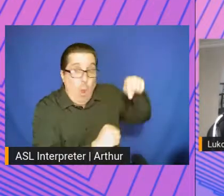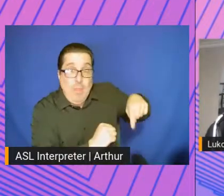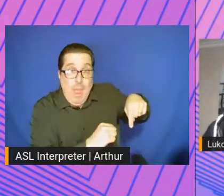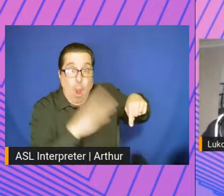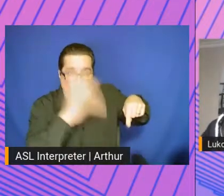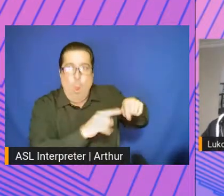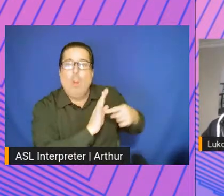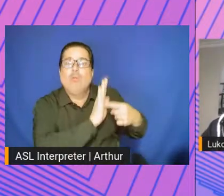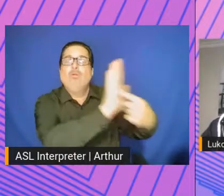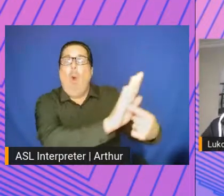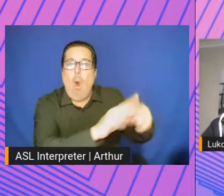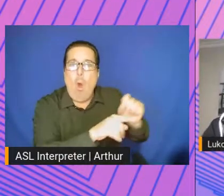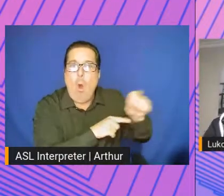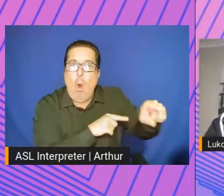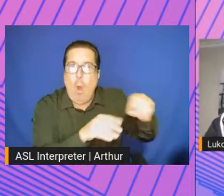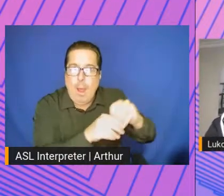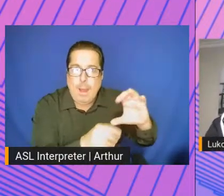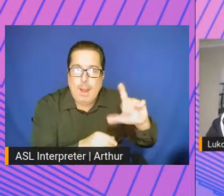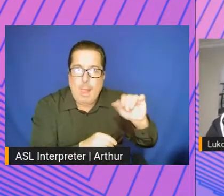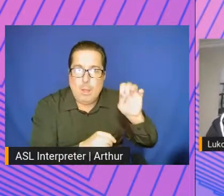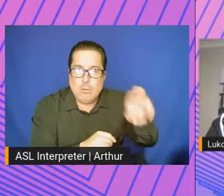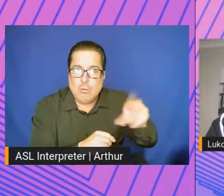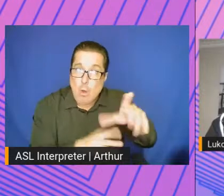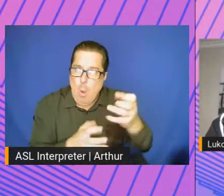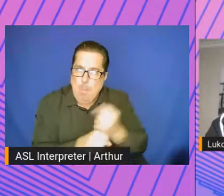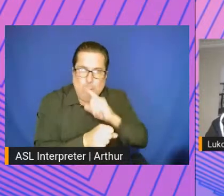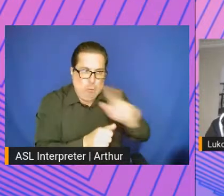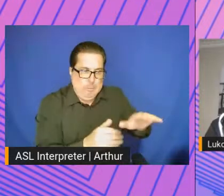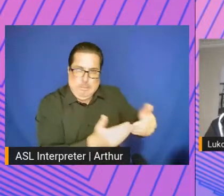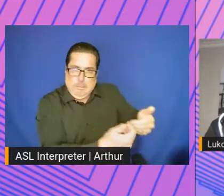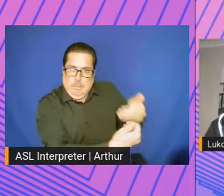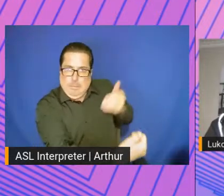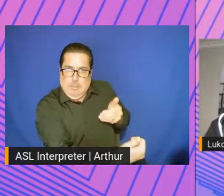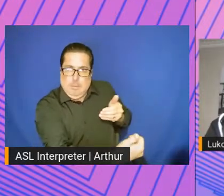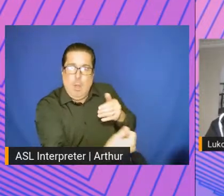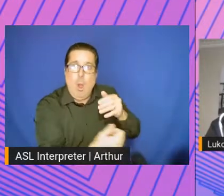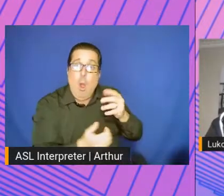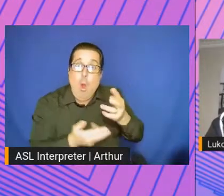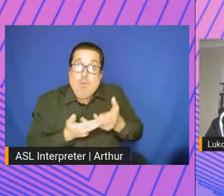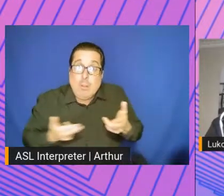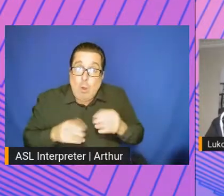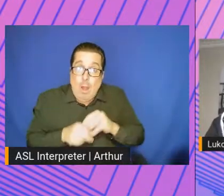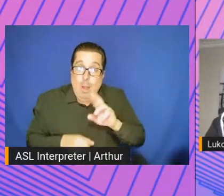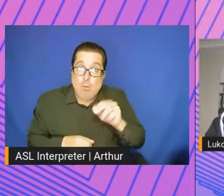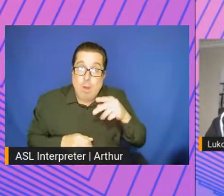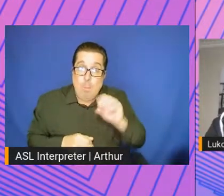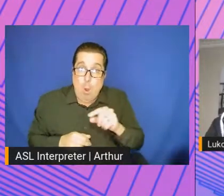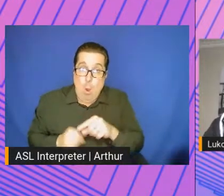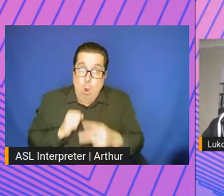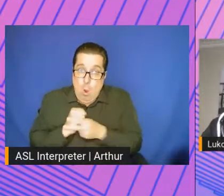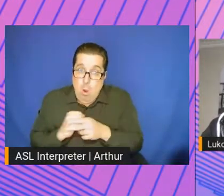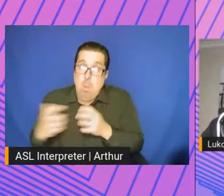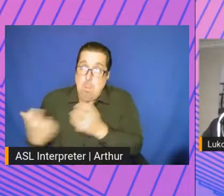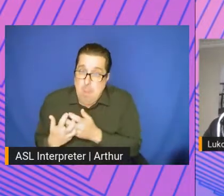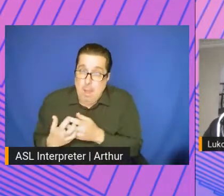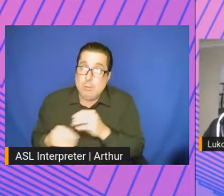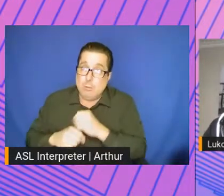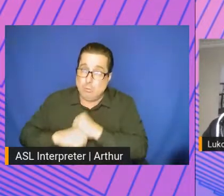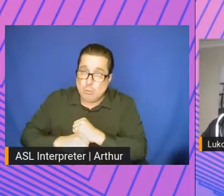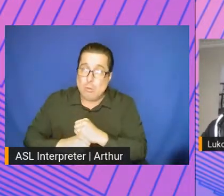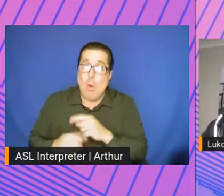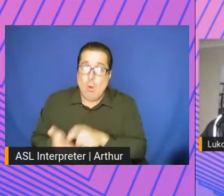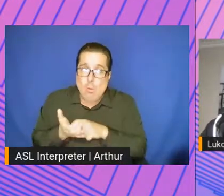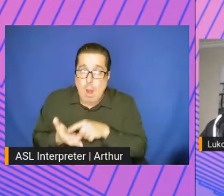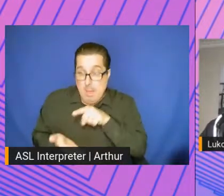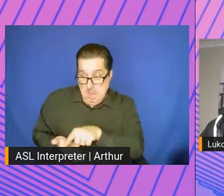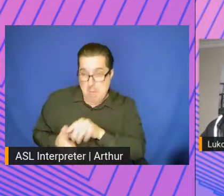the cluster. So what you want to make sure is the resources stored in the repo are, meet a certain security criteria. And so a way of